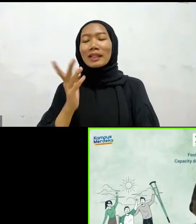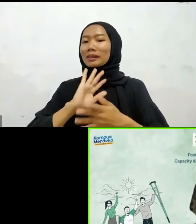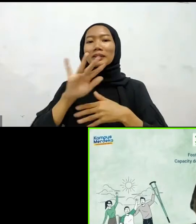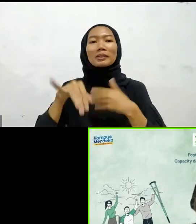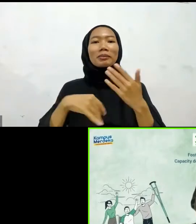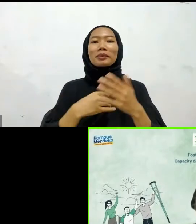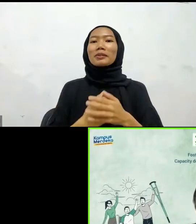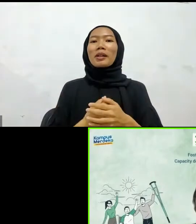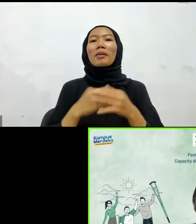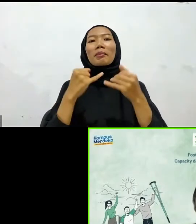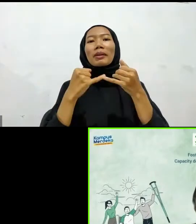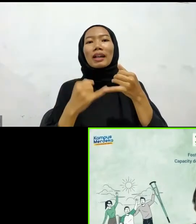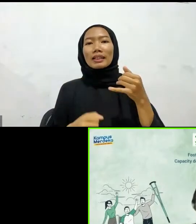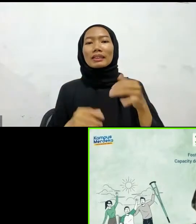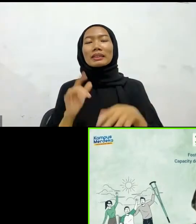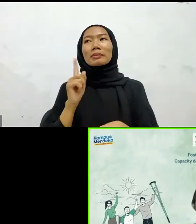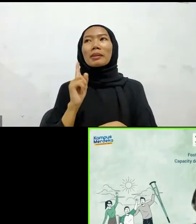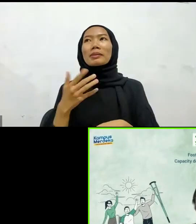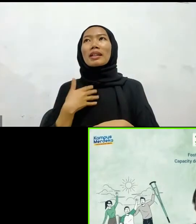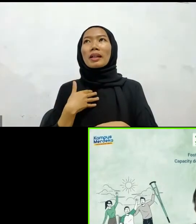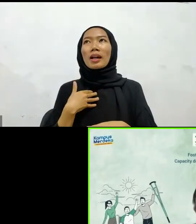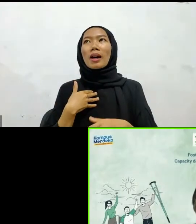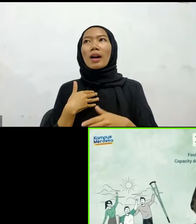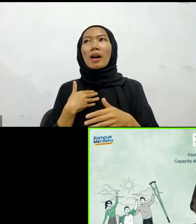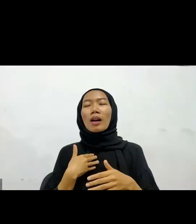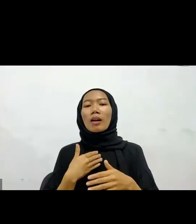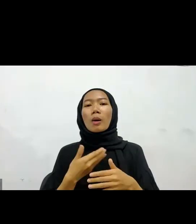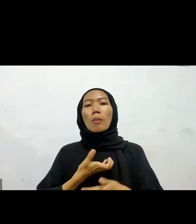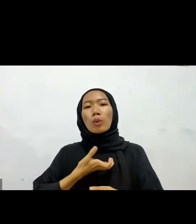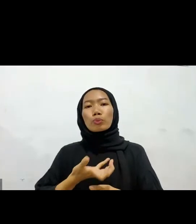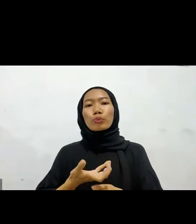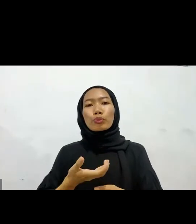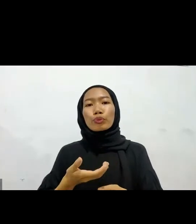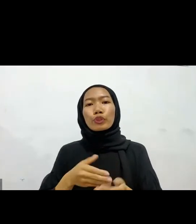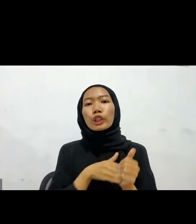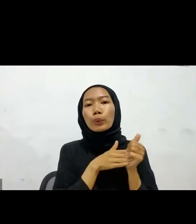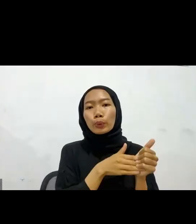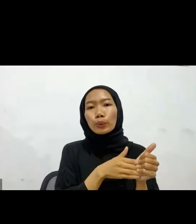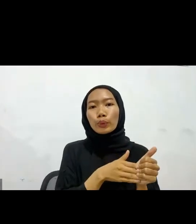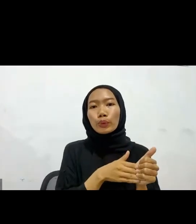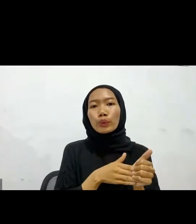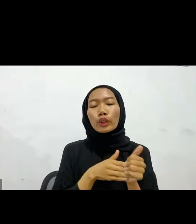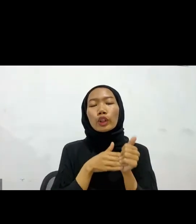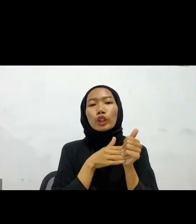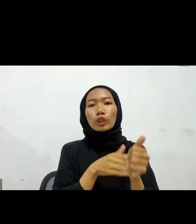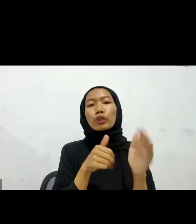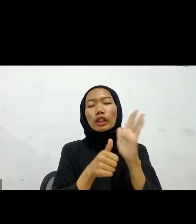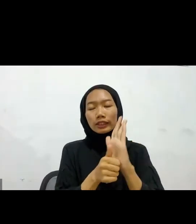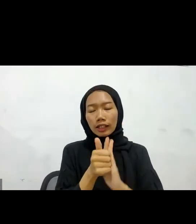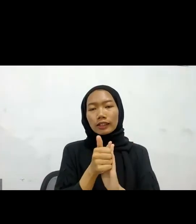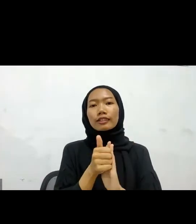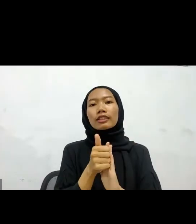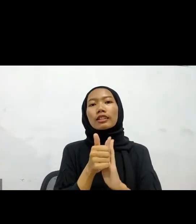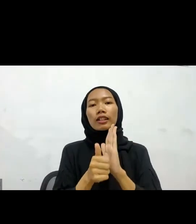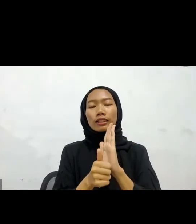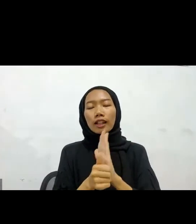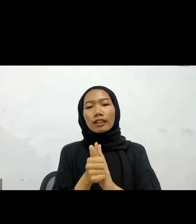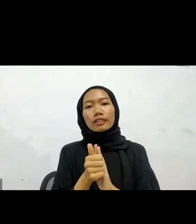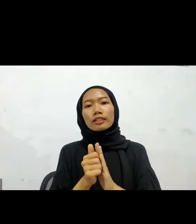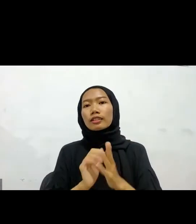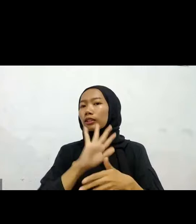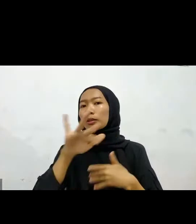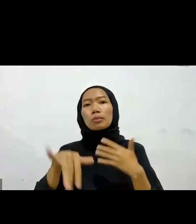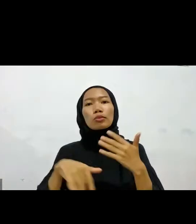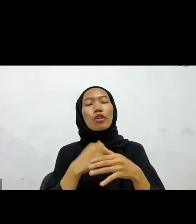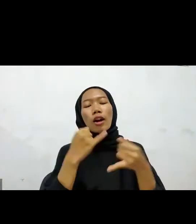again, Darren. Baik Bapak Ibu, nah tadi disampaikan oleh Pak Darren juga ini menjadi transisi ya untuk presenter